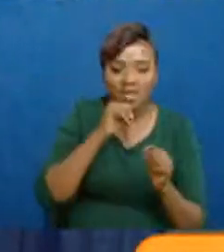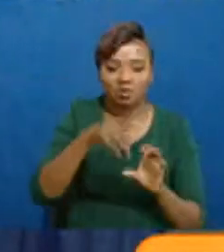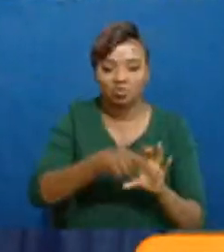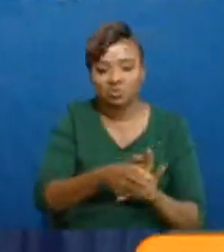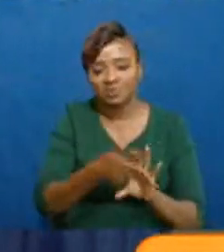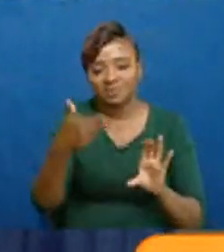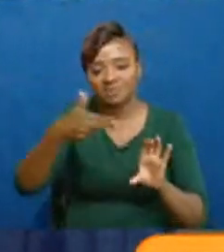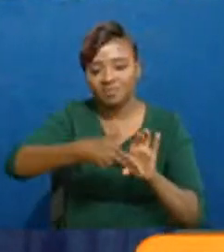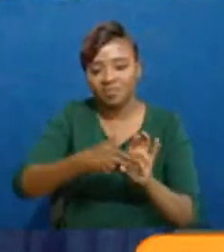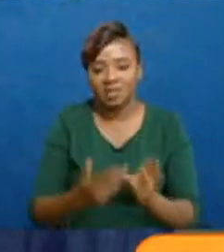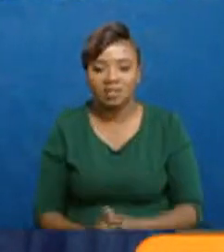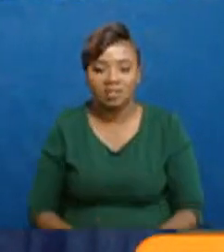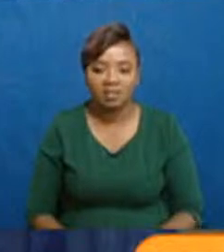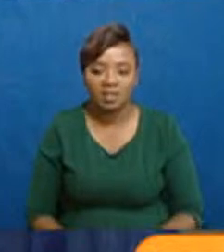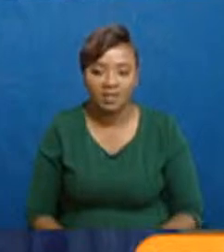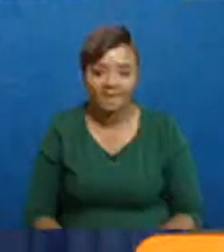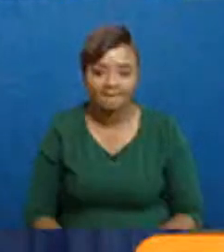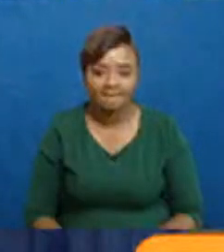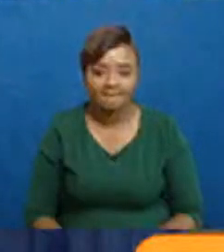generators.